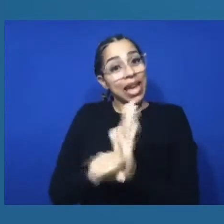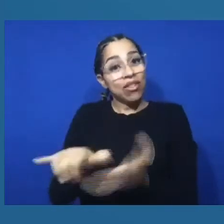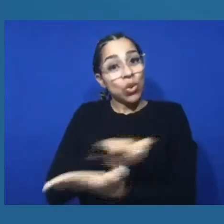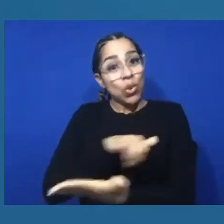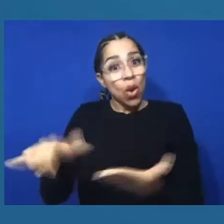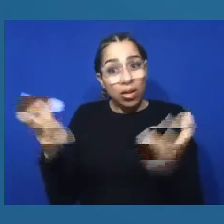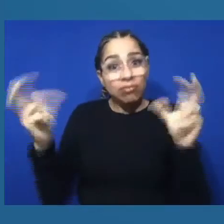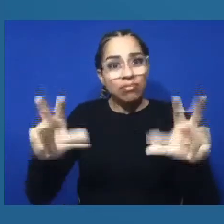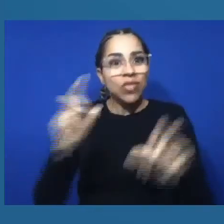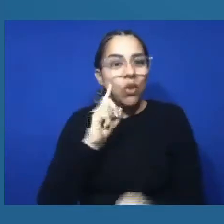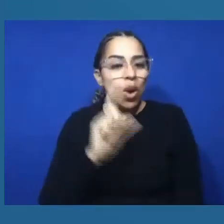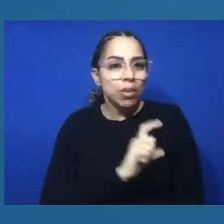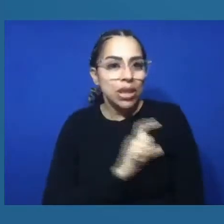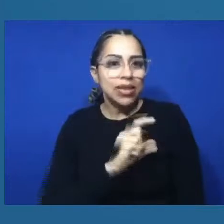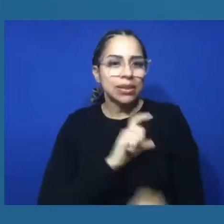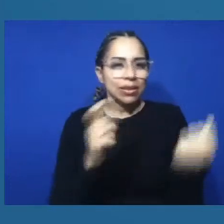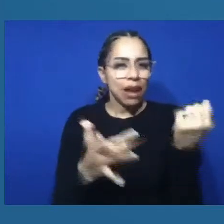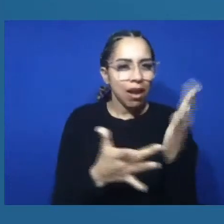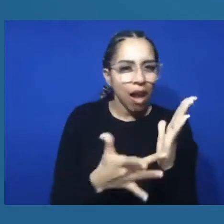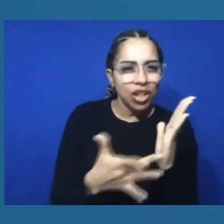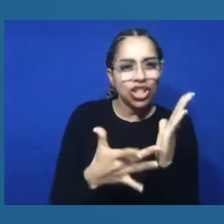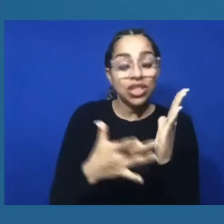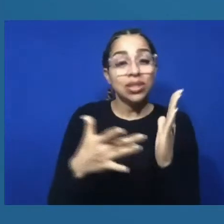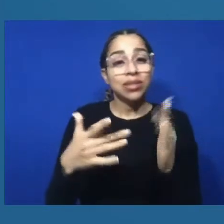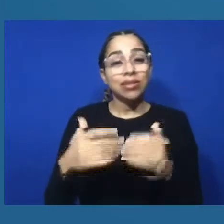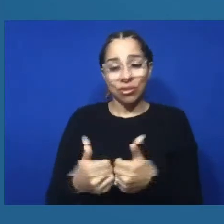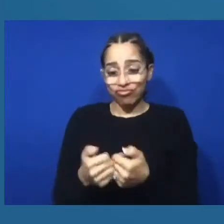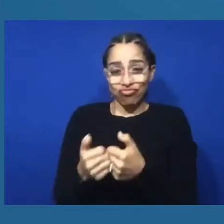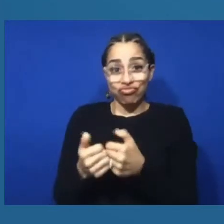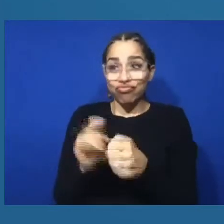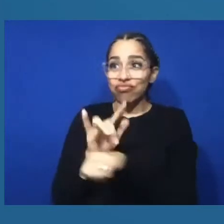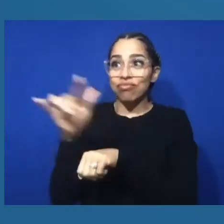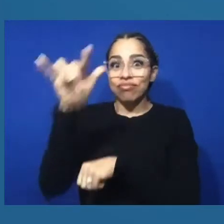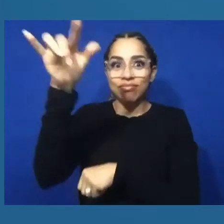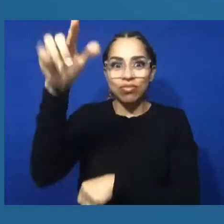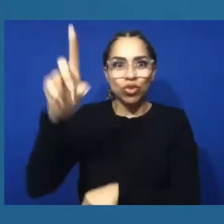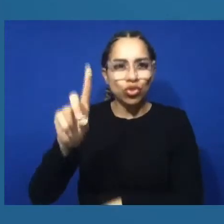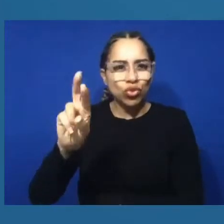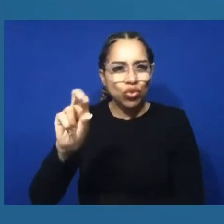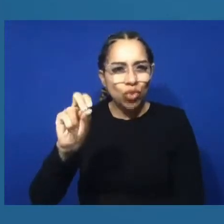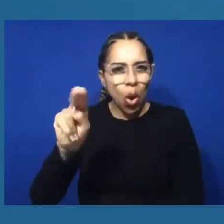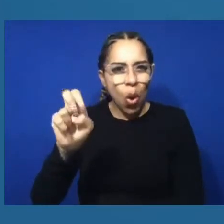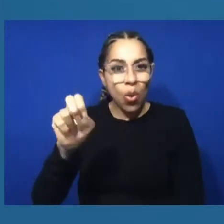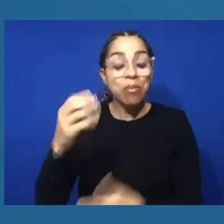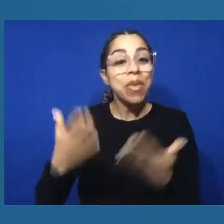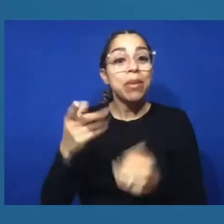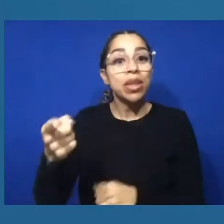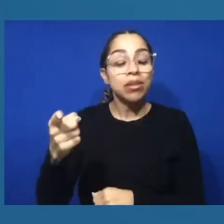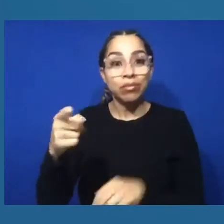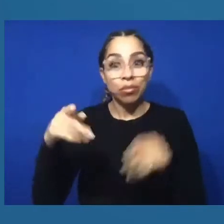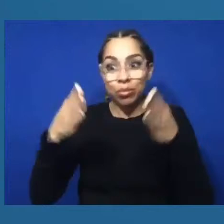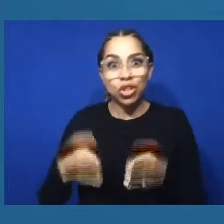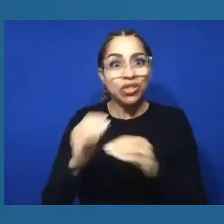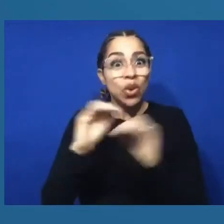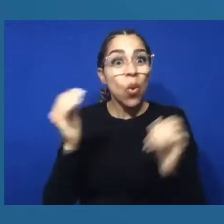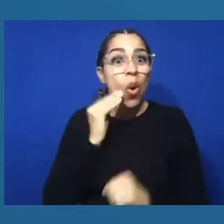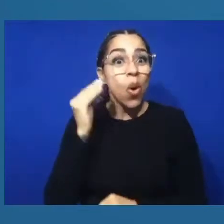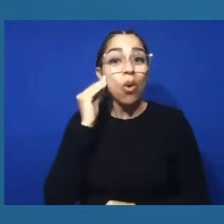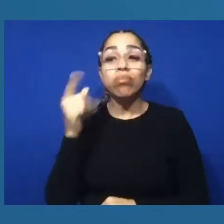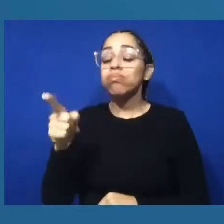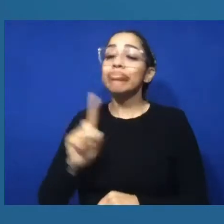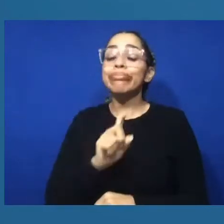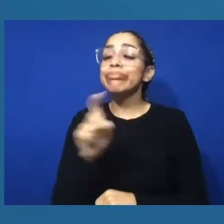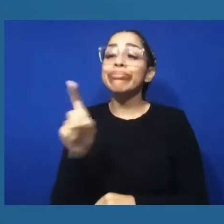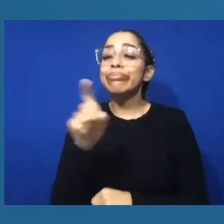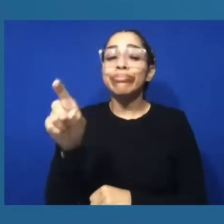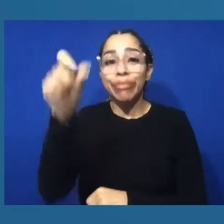policing technology, drones that they used to find a homeless man who had wandered off and was buried in snow that they never would have found. He would have